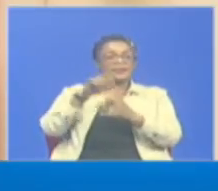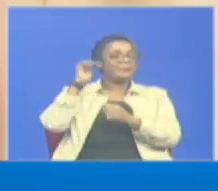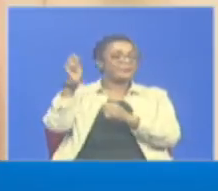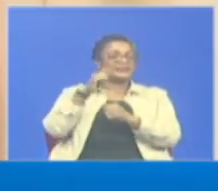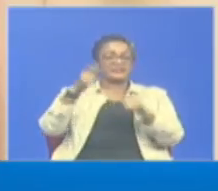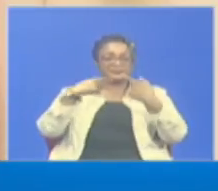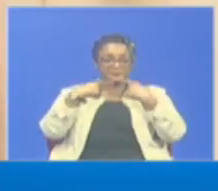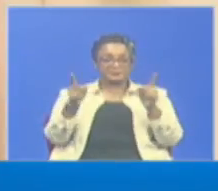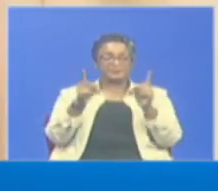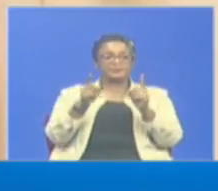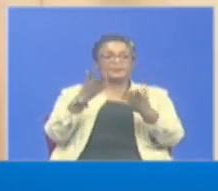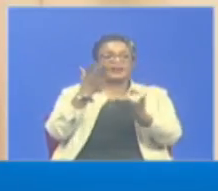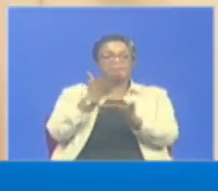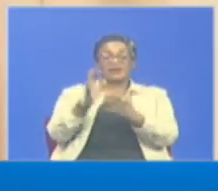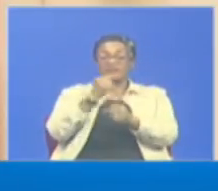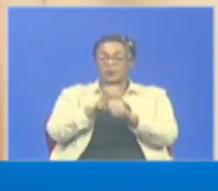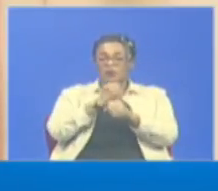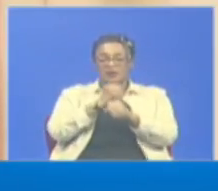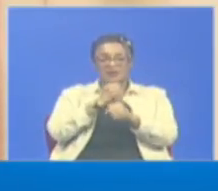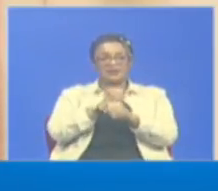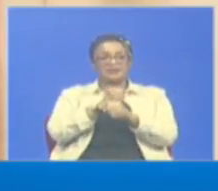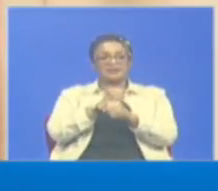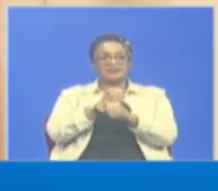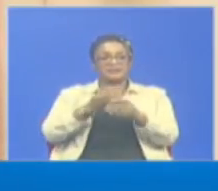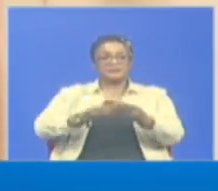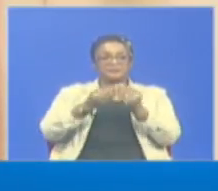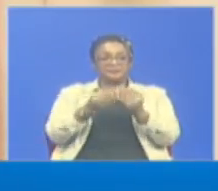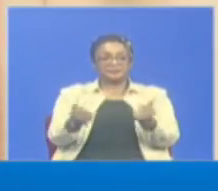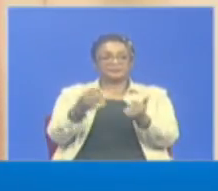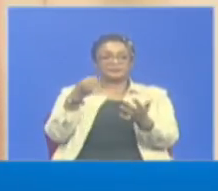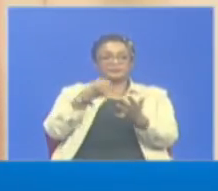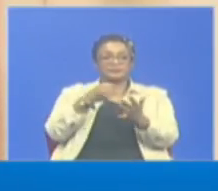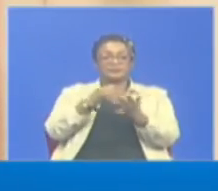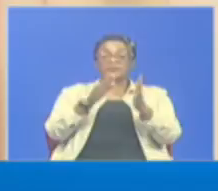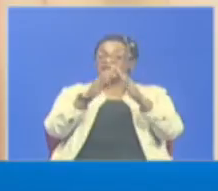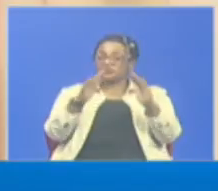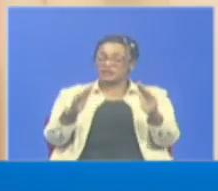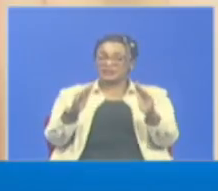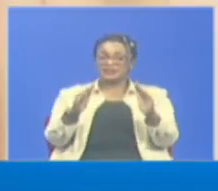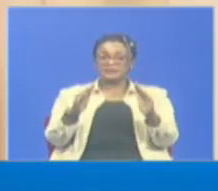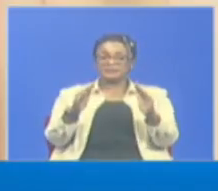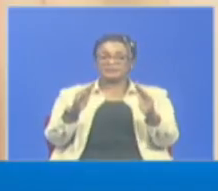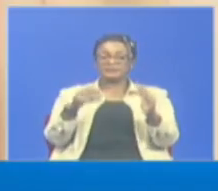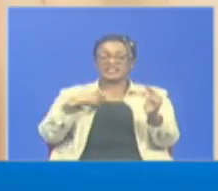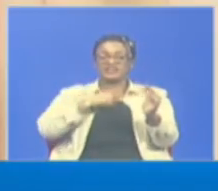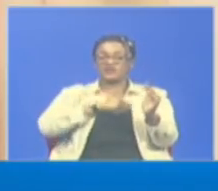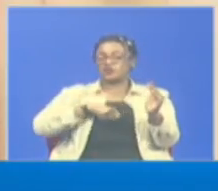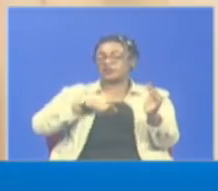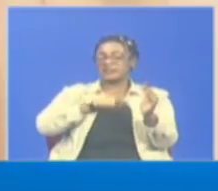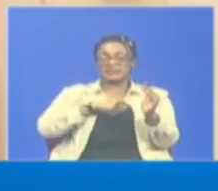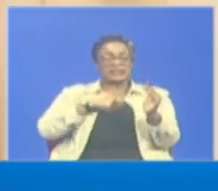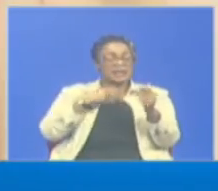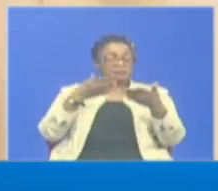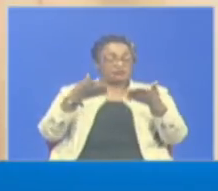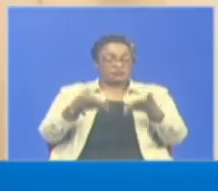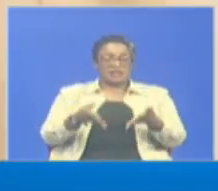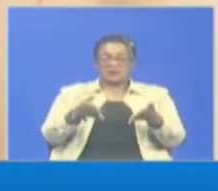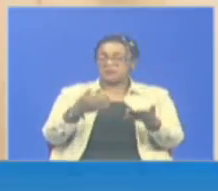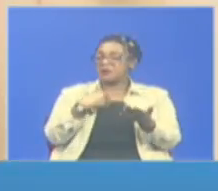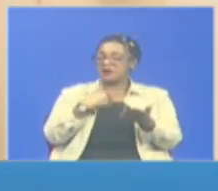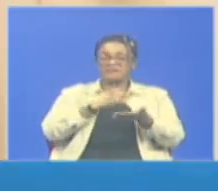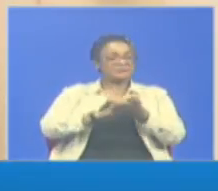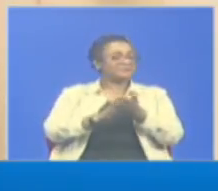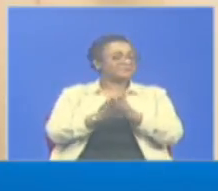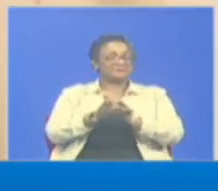part of the functions that would be addressed and funded would include a shelter. Unfortunately, to date, we've not had any shelter from